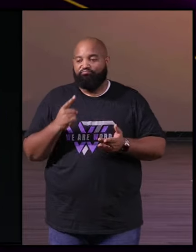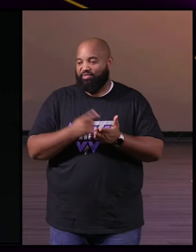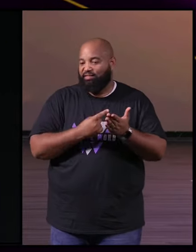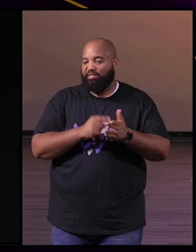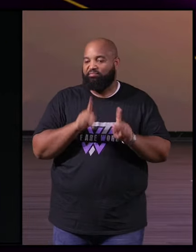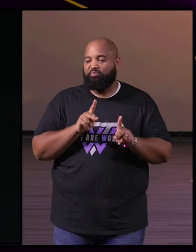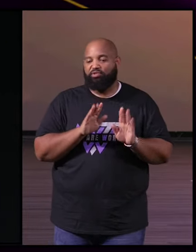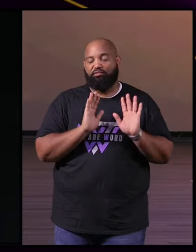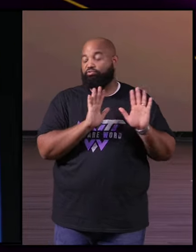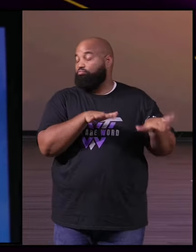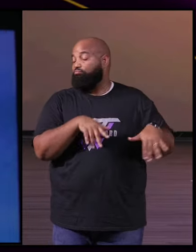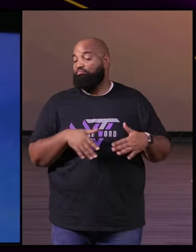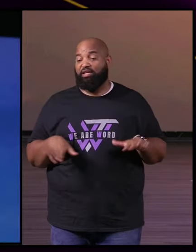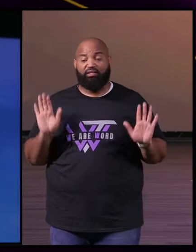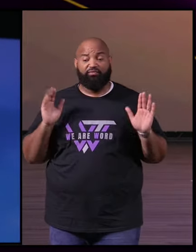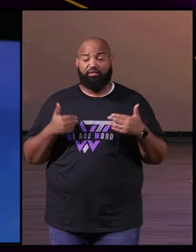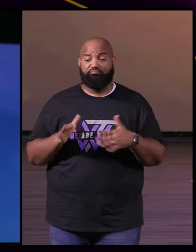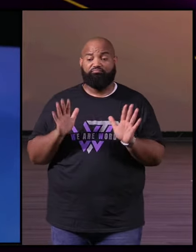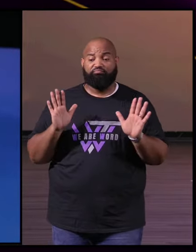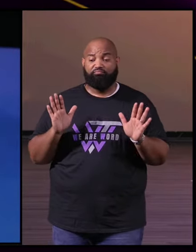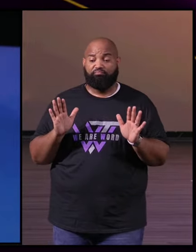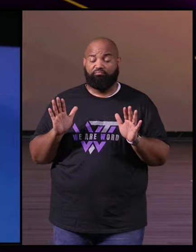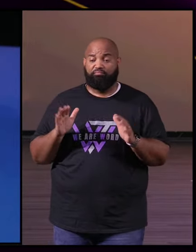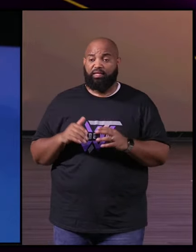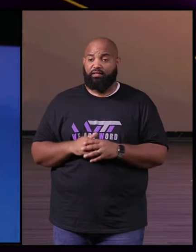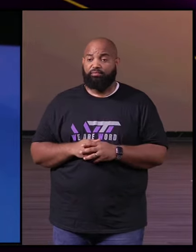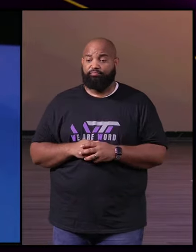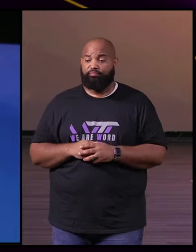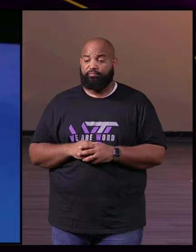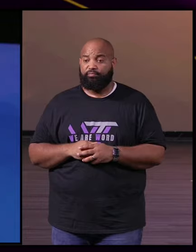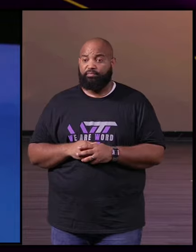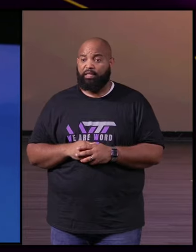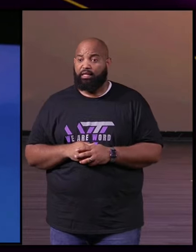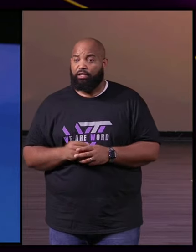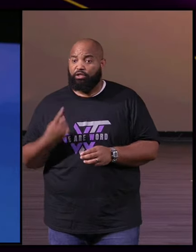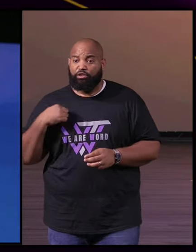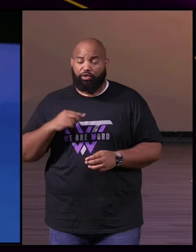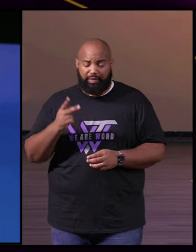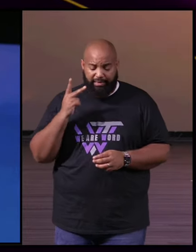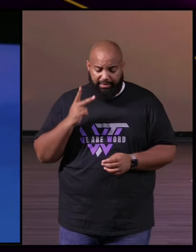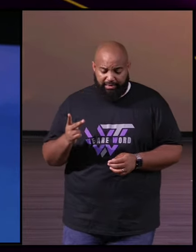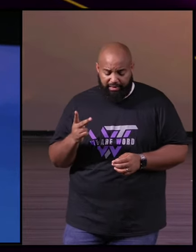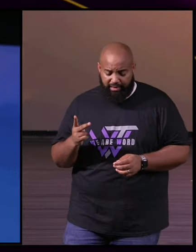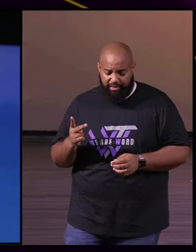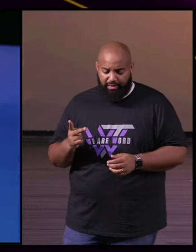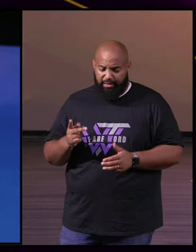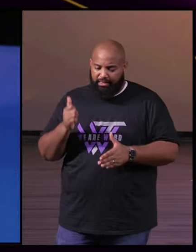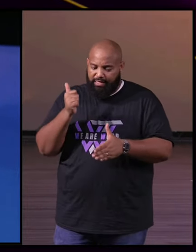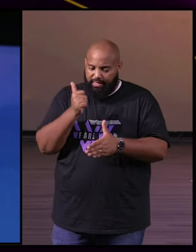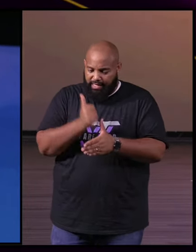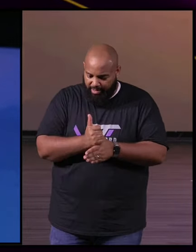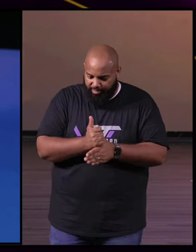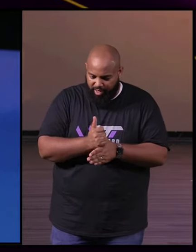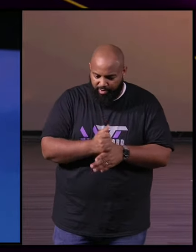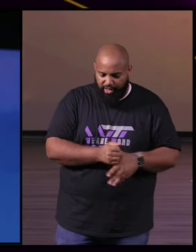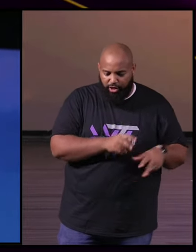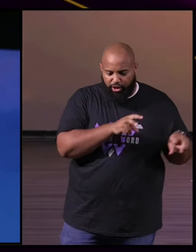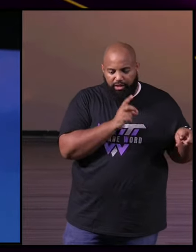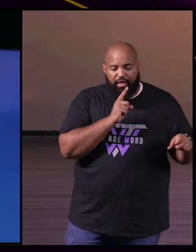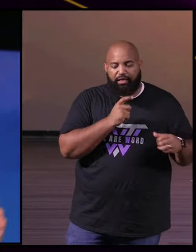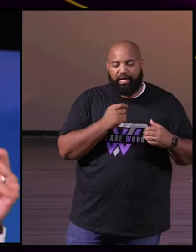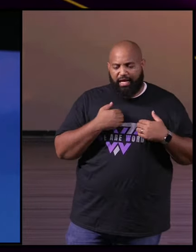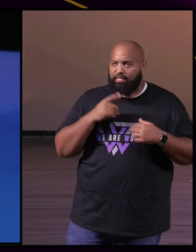He gets to Canaan. And there's a famine in the land imposed by